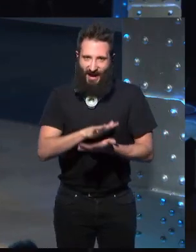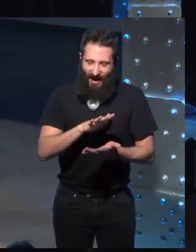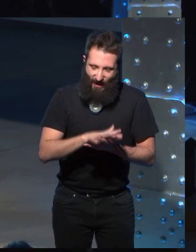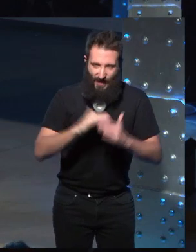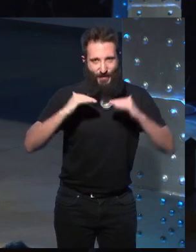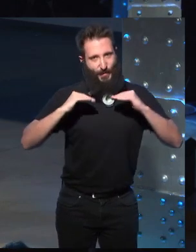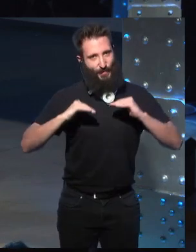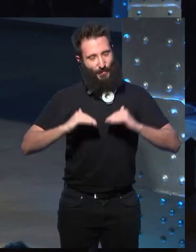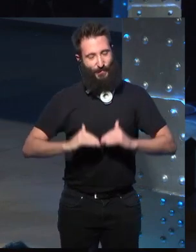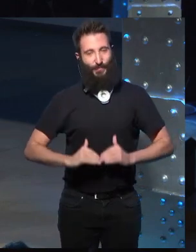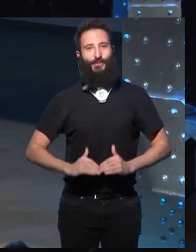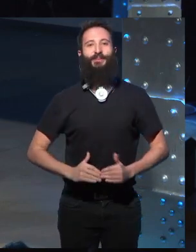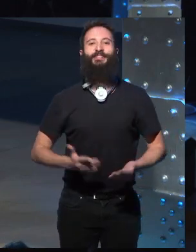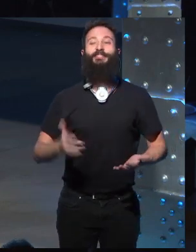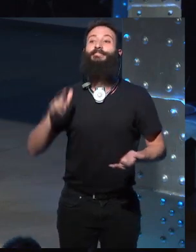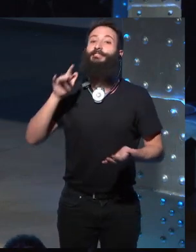before